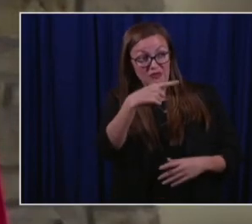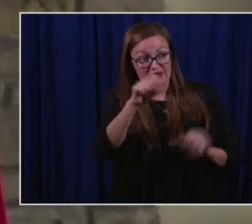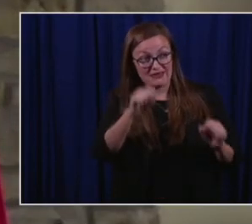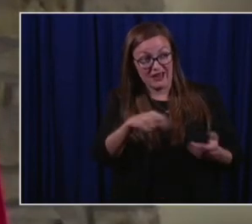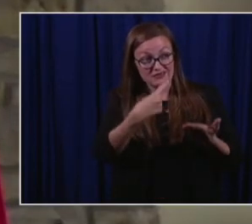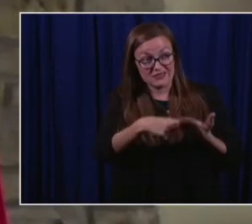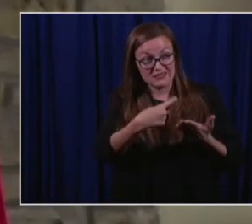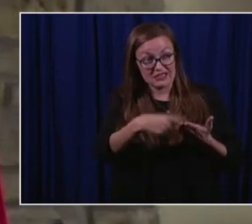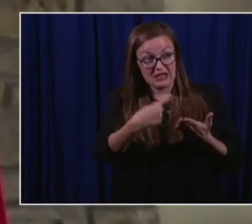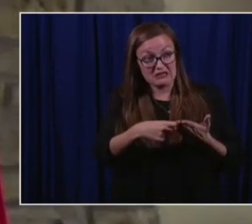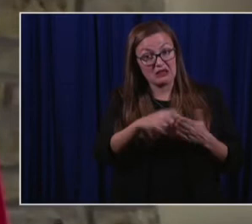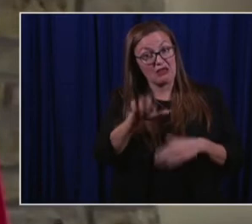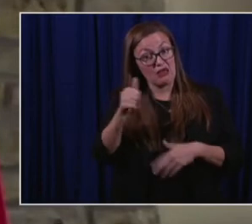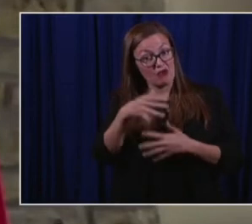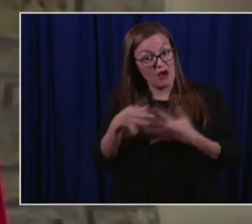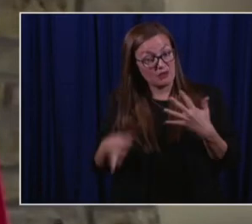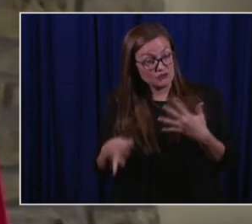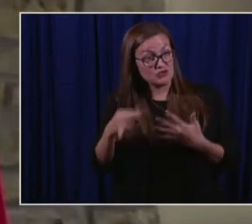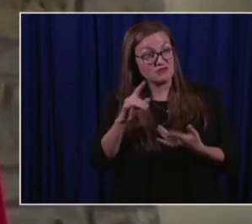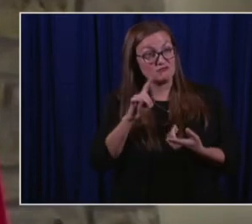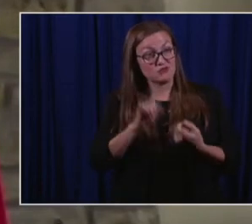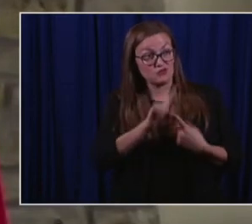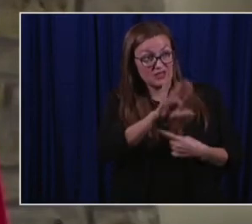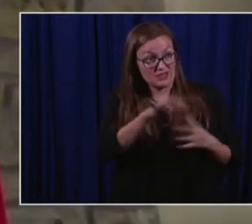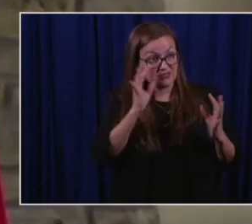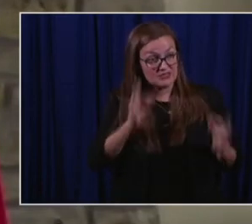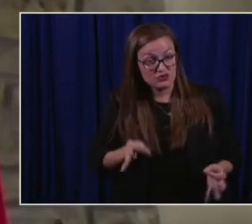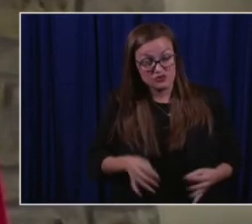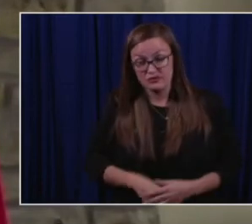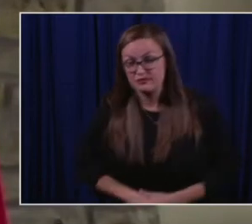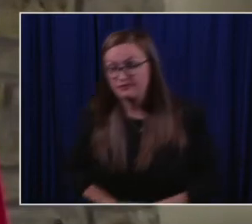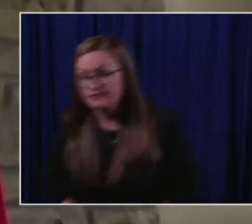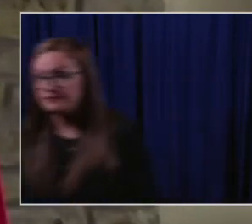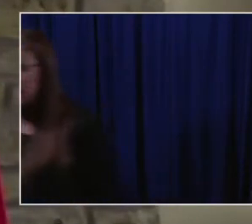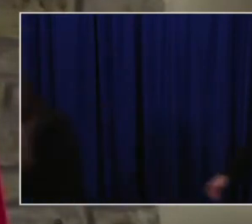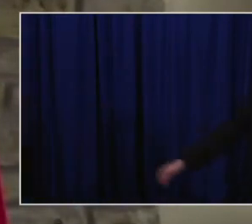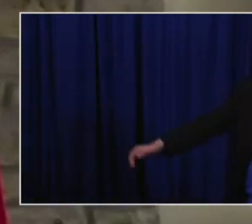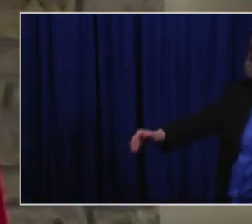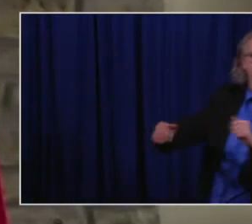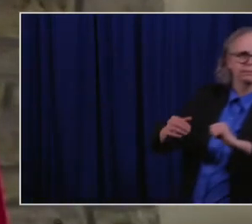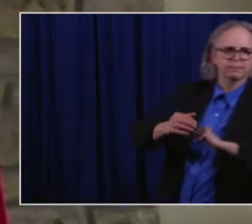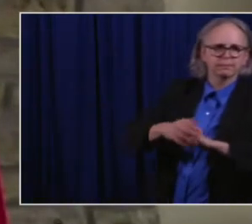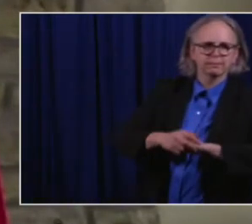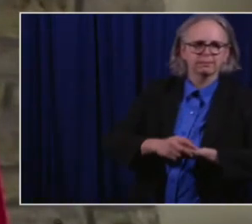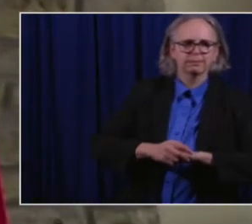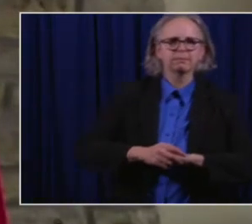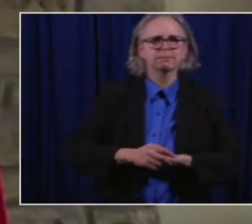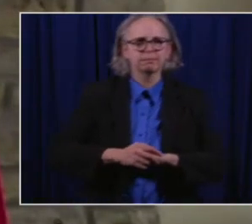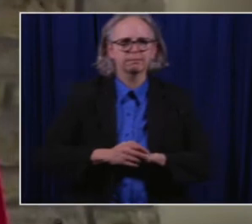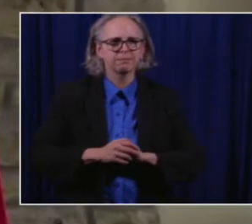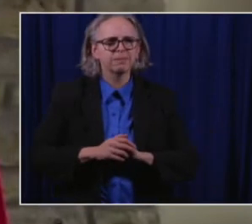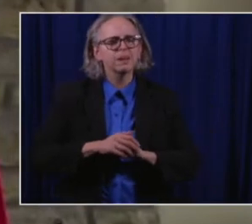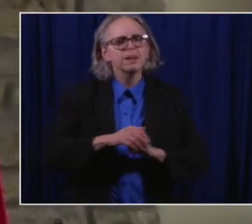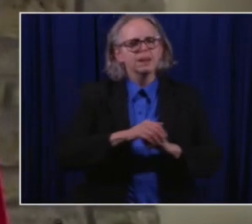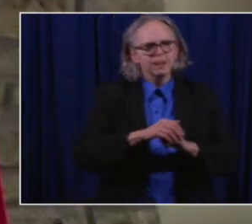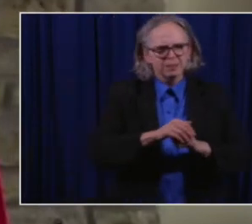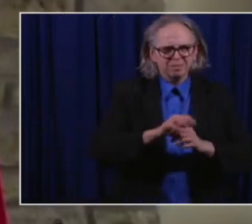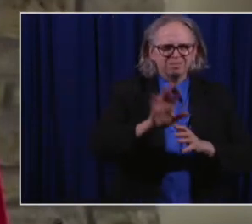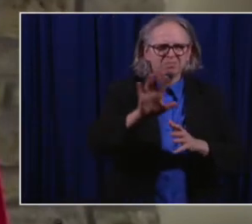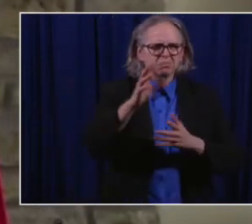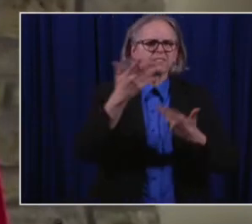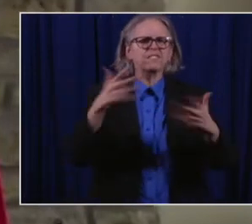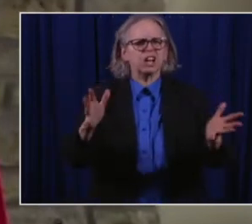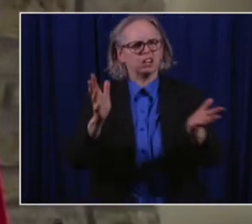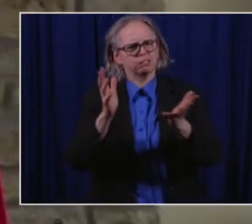Well, we've had, I talk to the leaders a